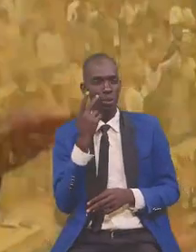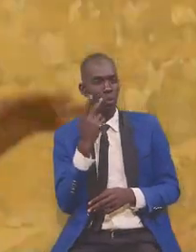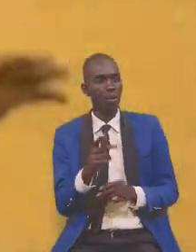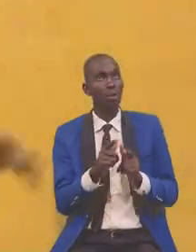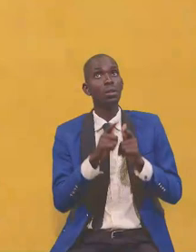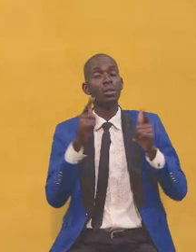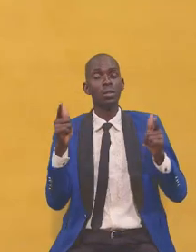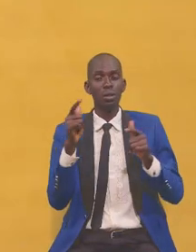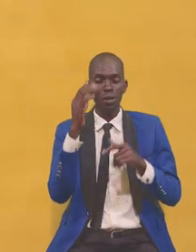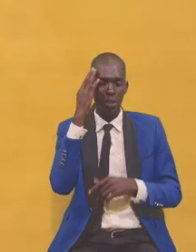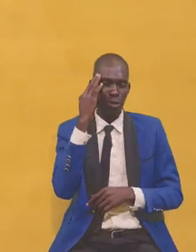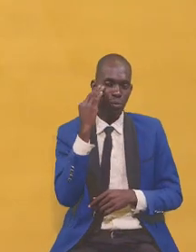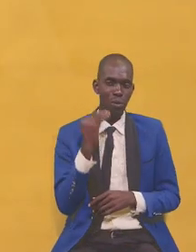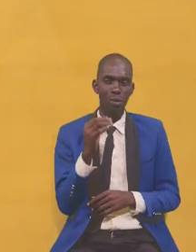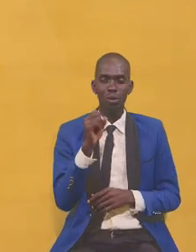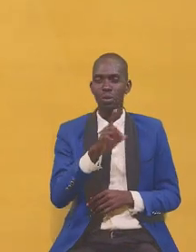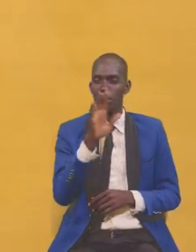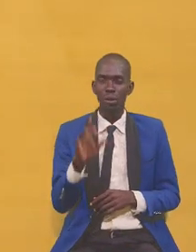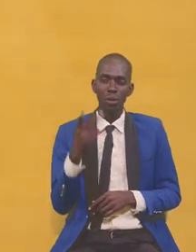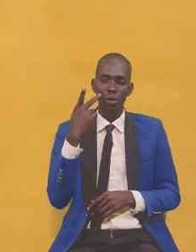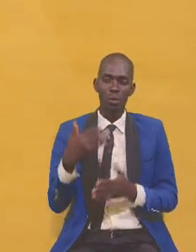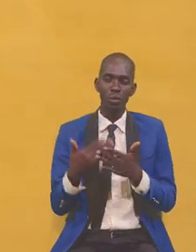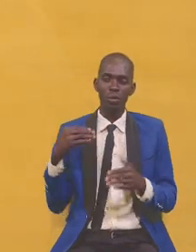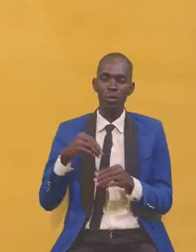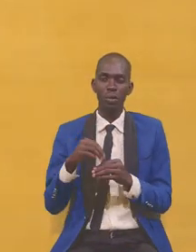exploits, experiences you have never seen.